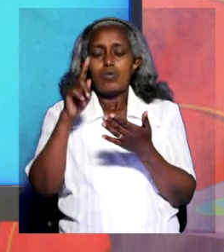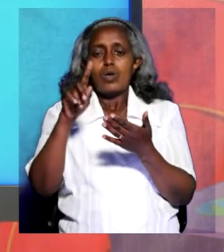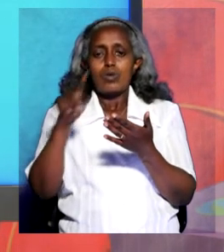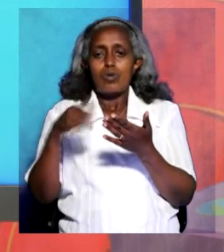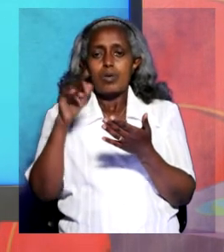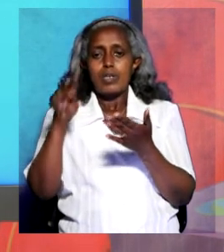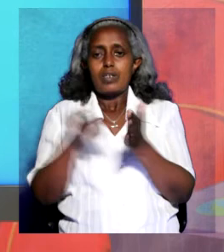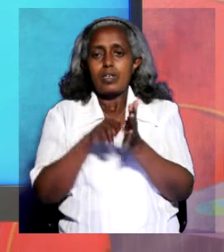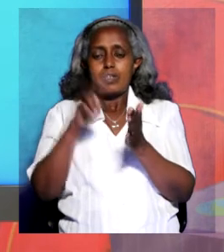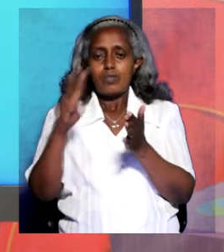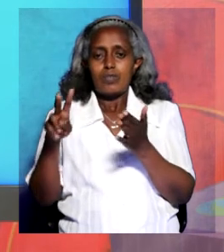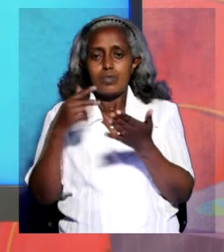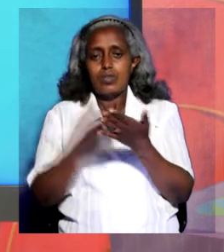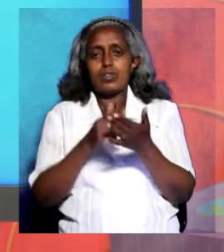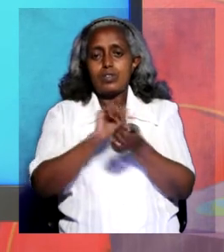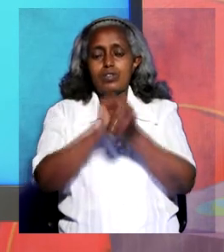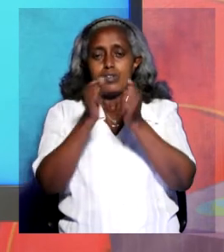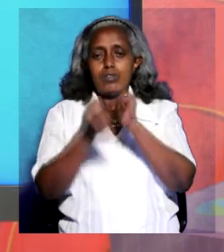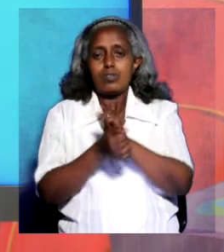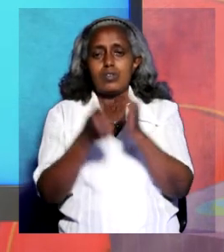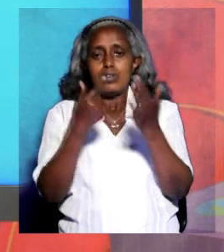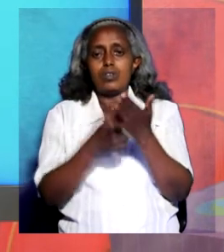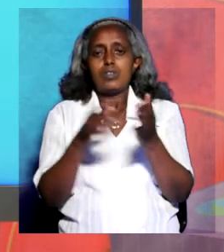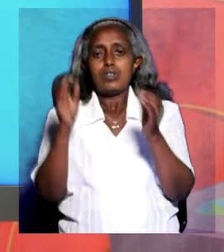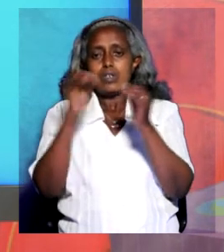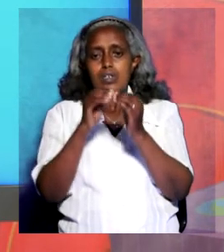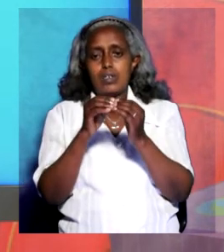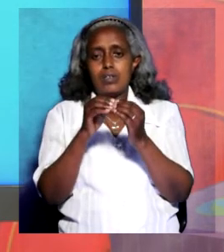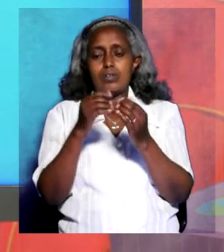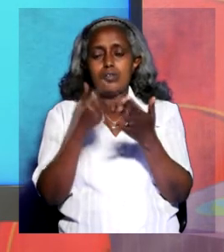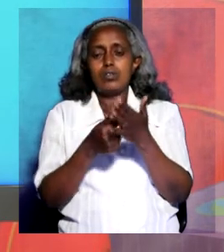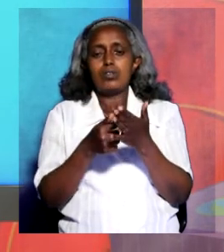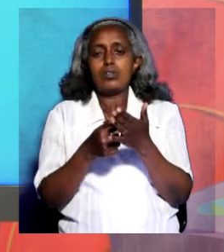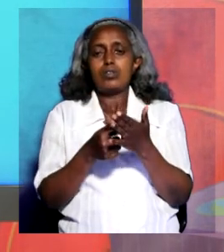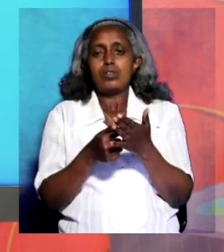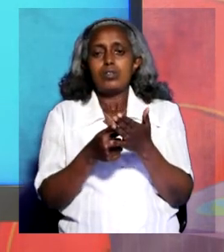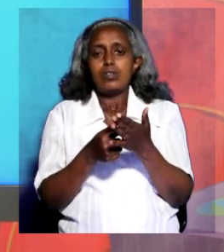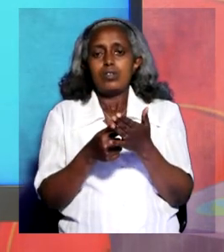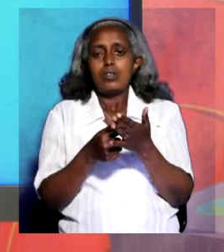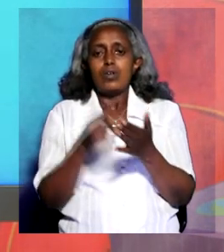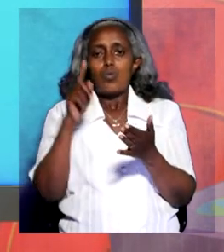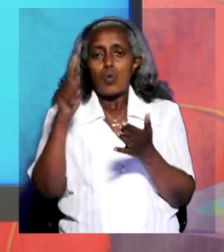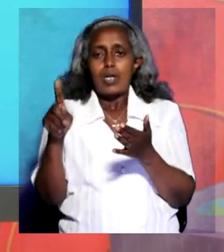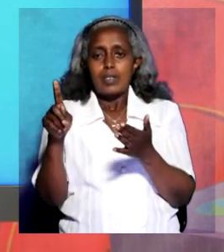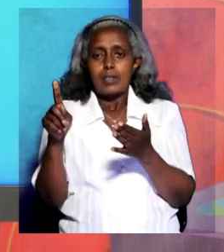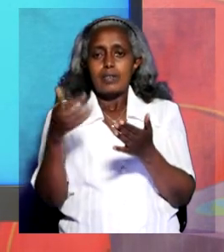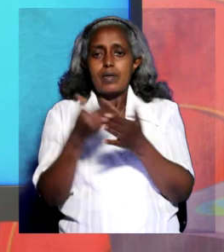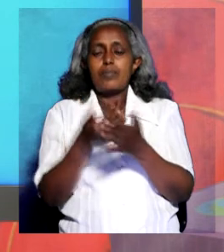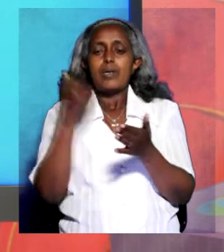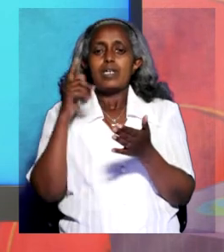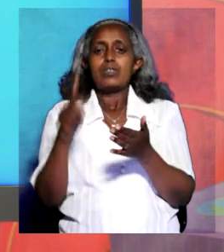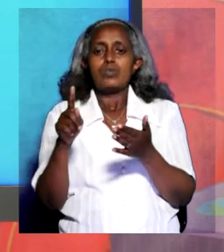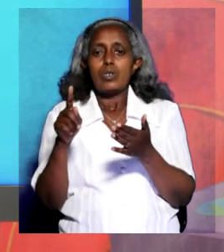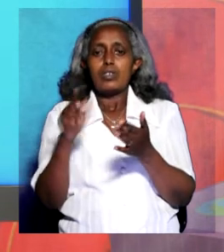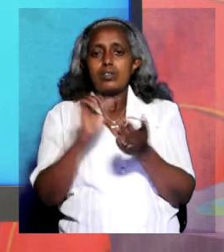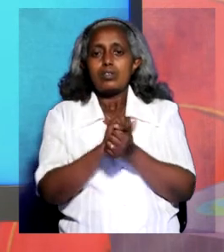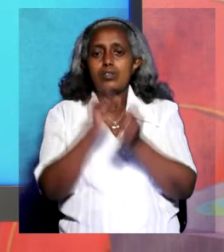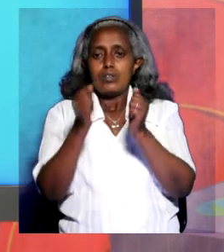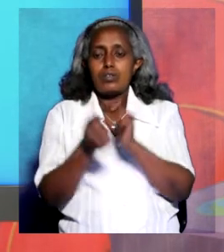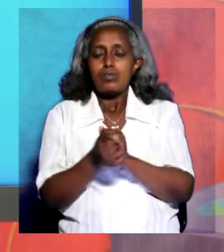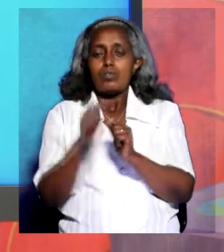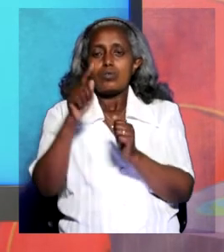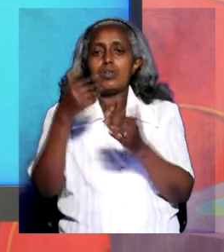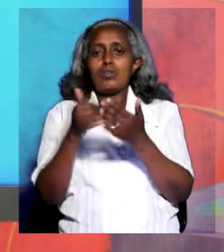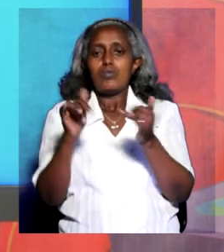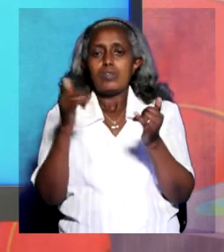1, negative 2, shift to this side, you can add on this. So you'll have this 1. 1 minus 1. When you shift 1 over